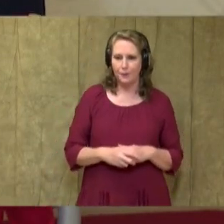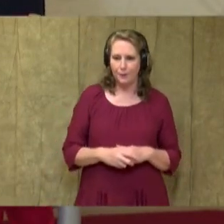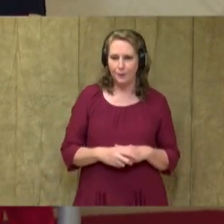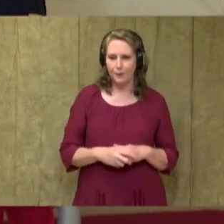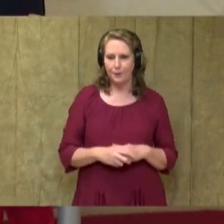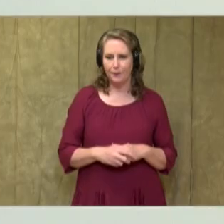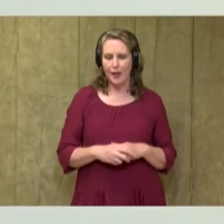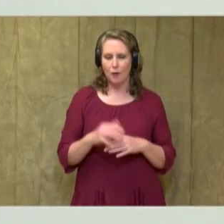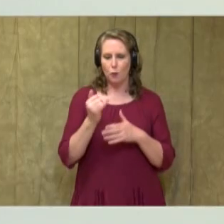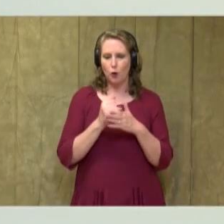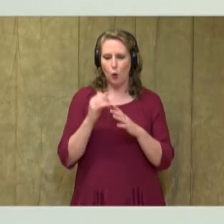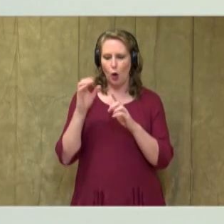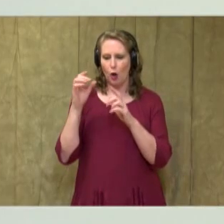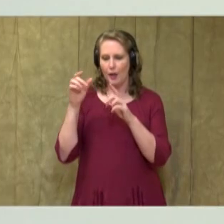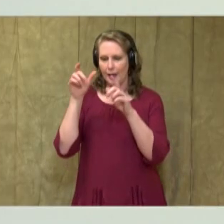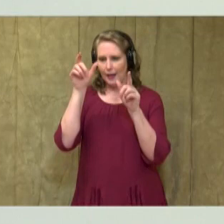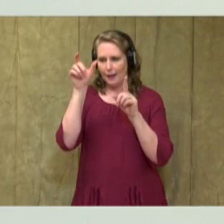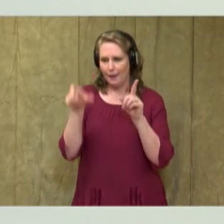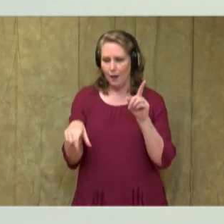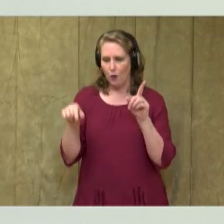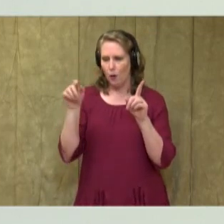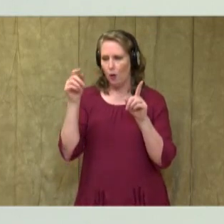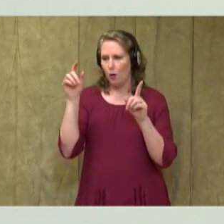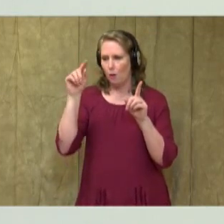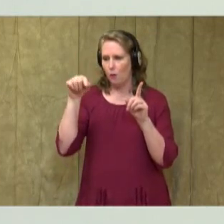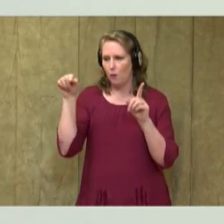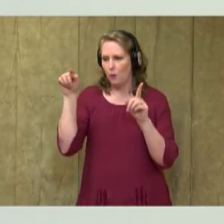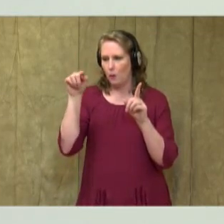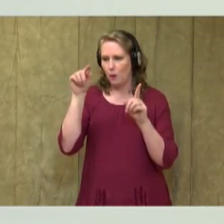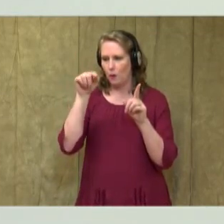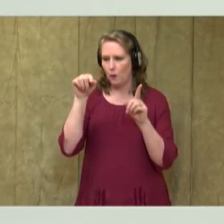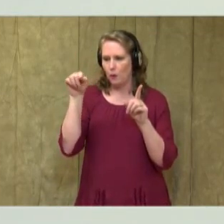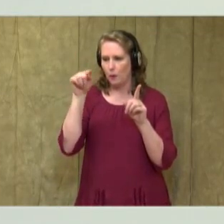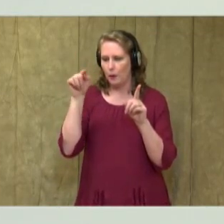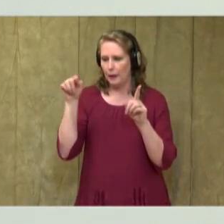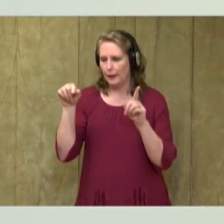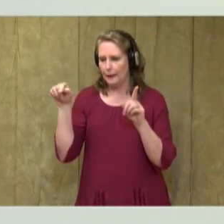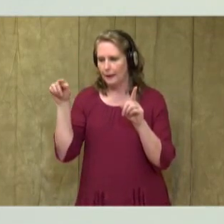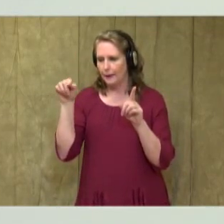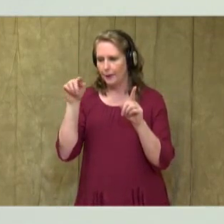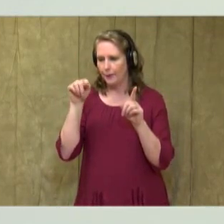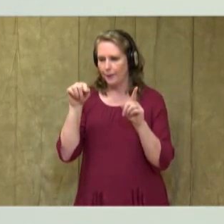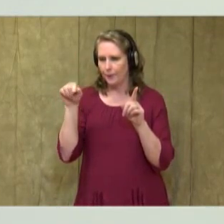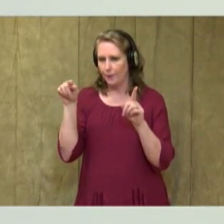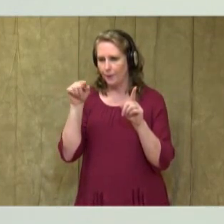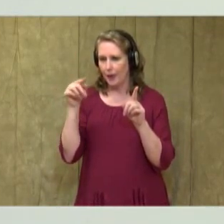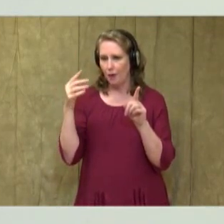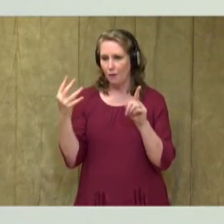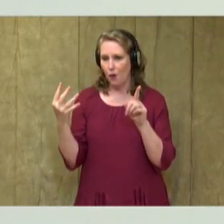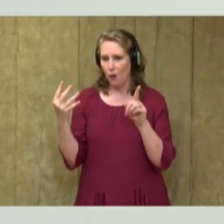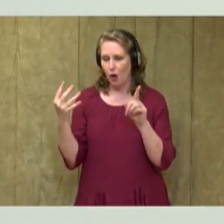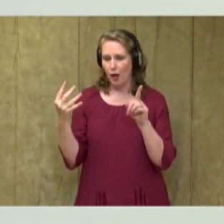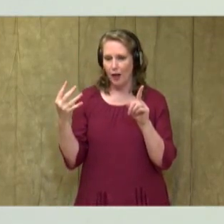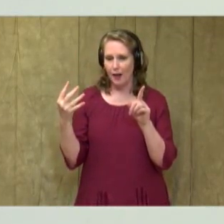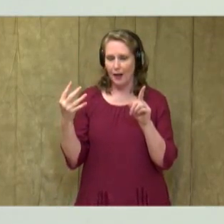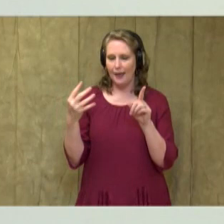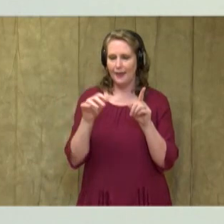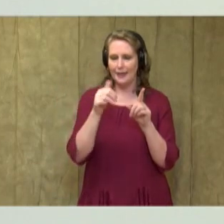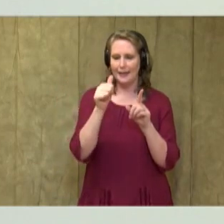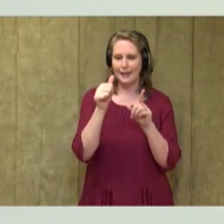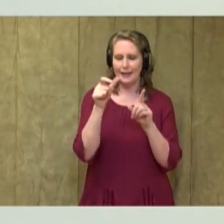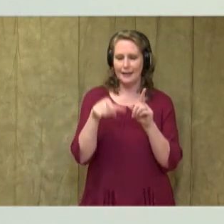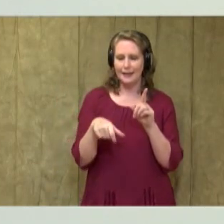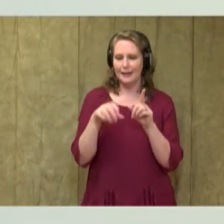So 1, 2, 3, 4. And then we had 7 tens,